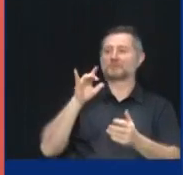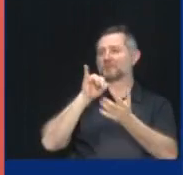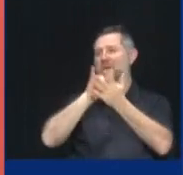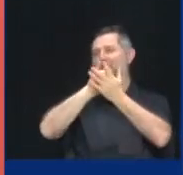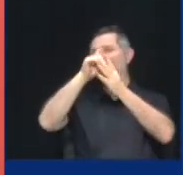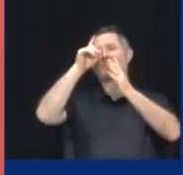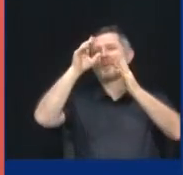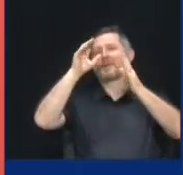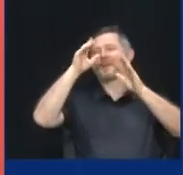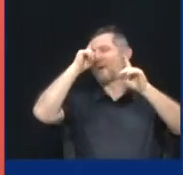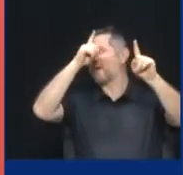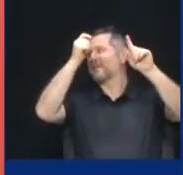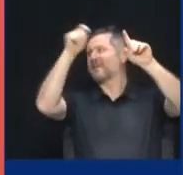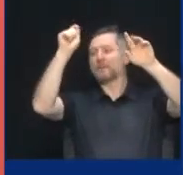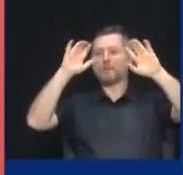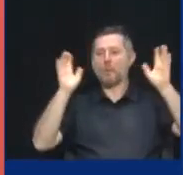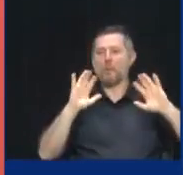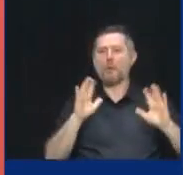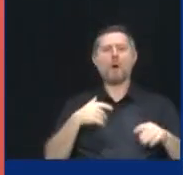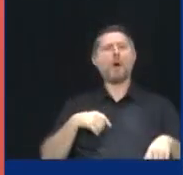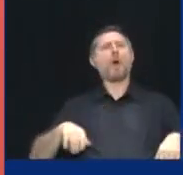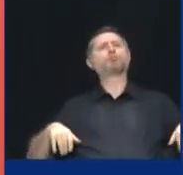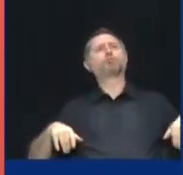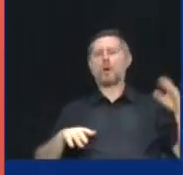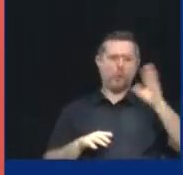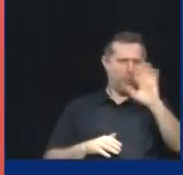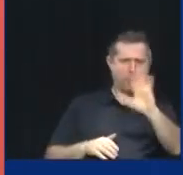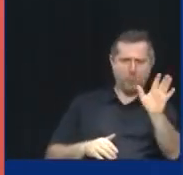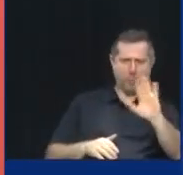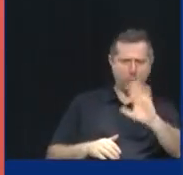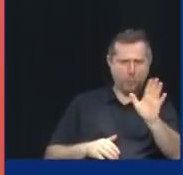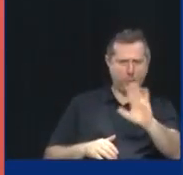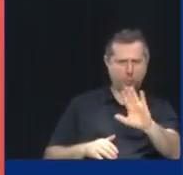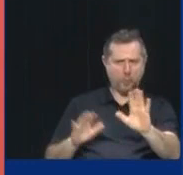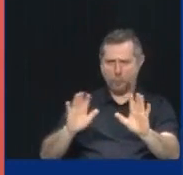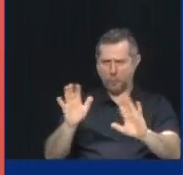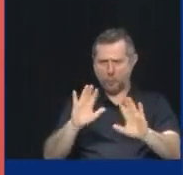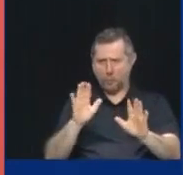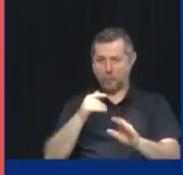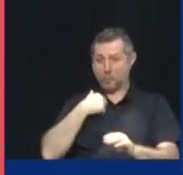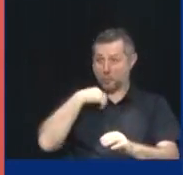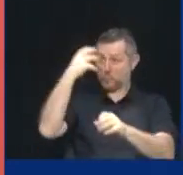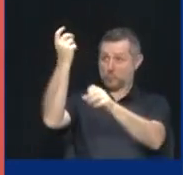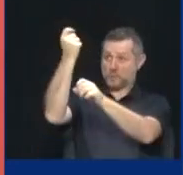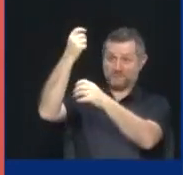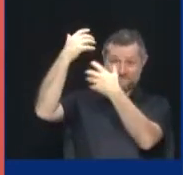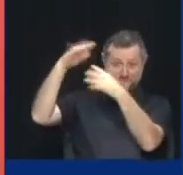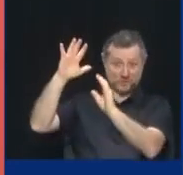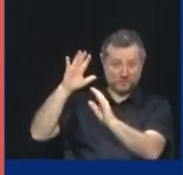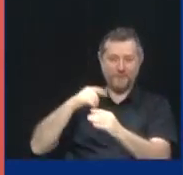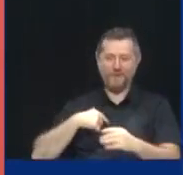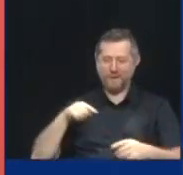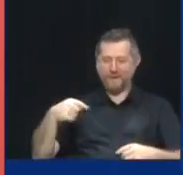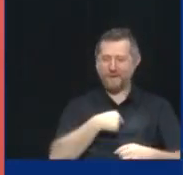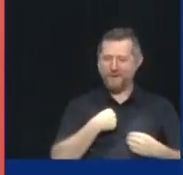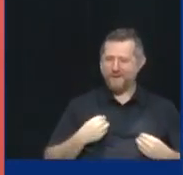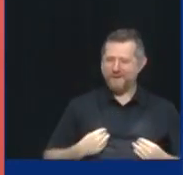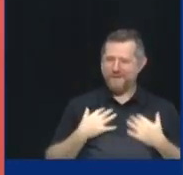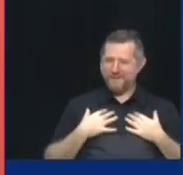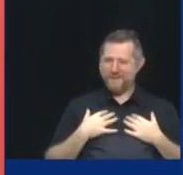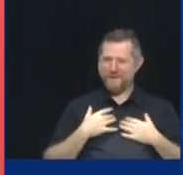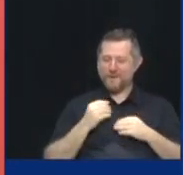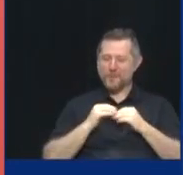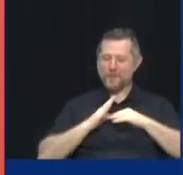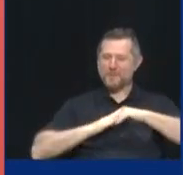We're now going to rest. No, we were invigorated by the victory. And we built on it. And we said, we still haven't